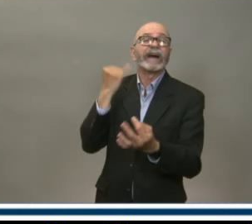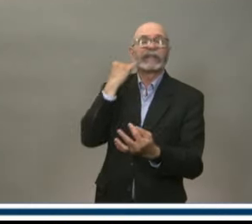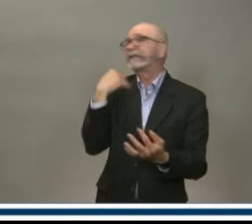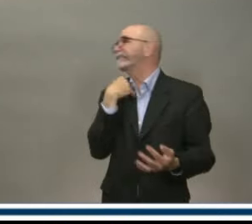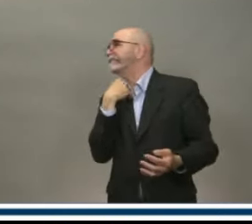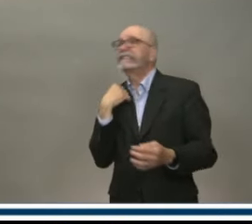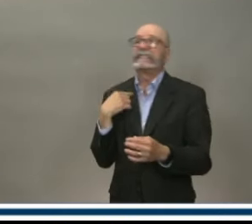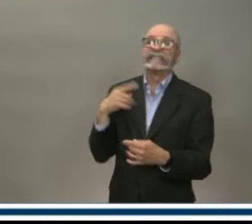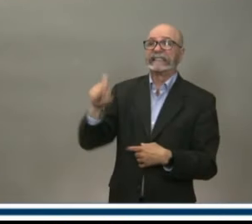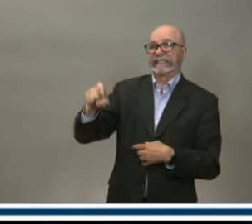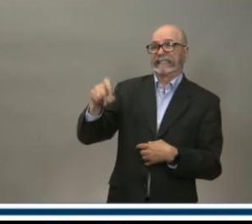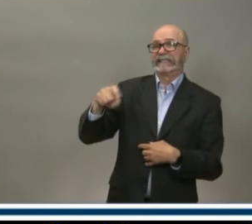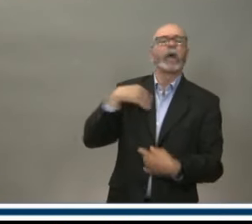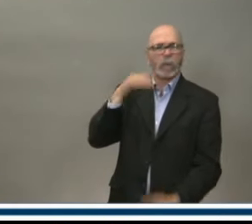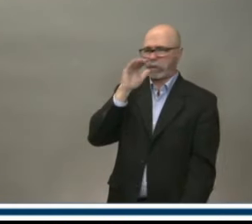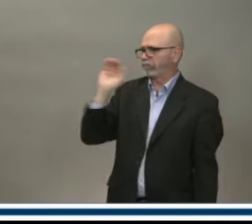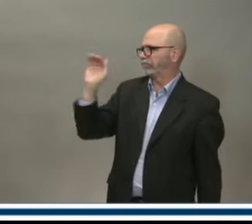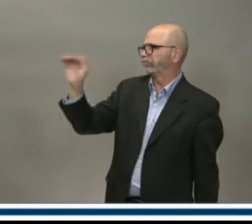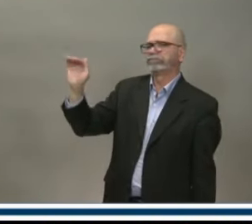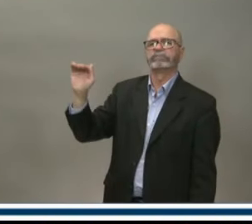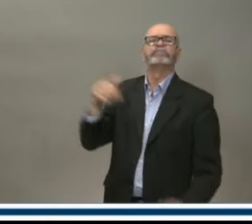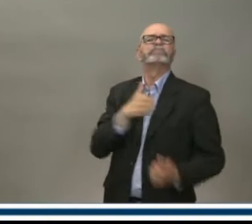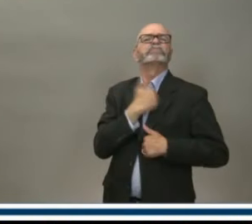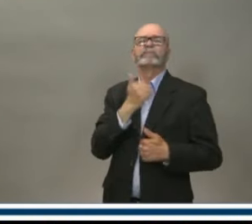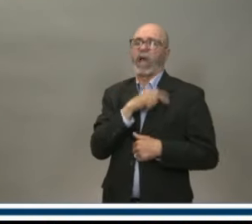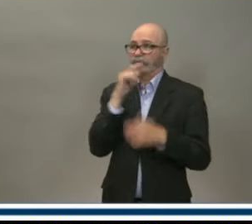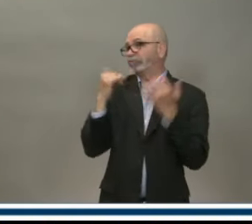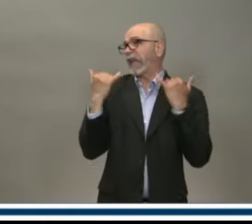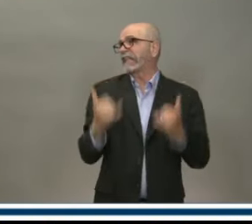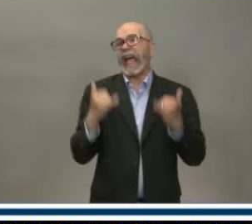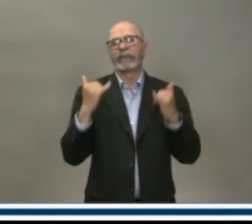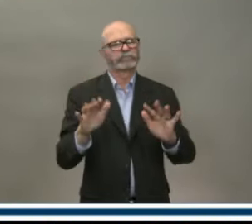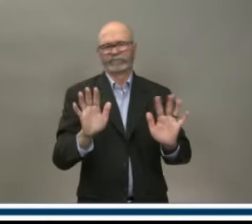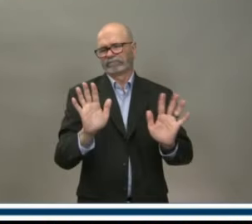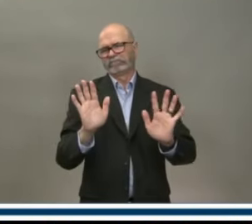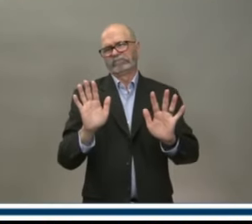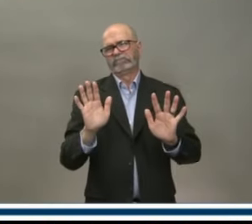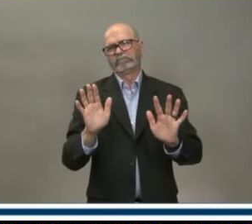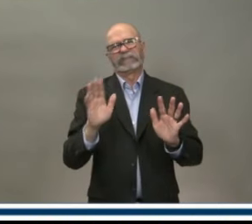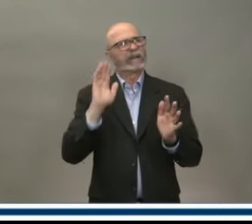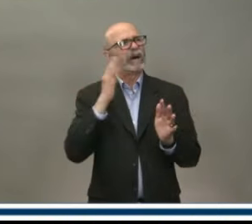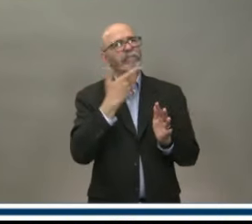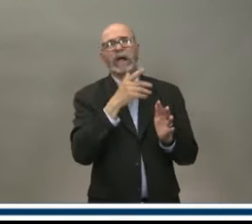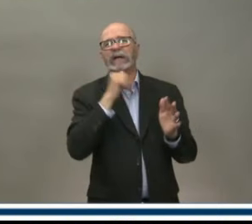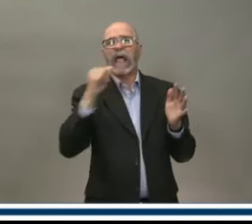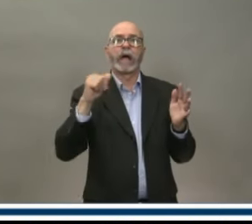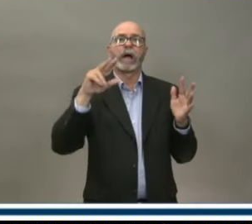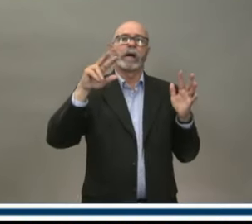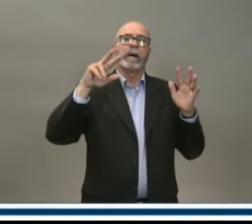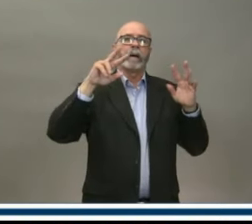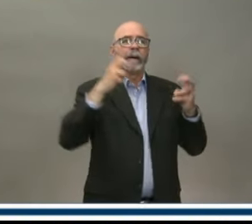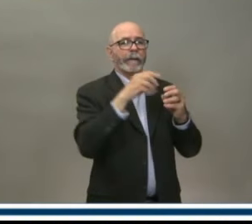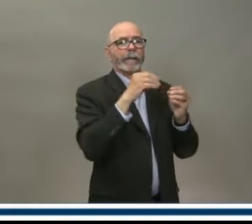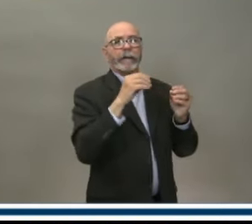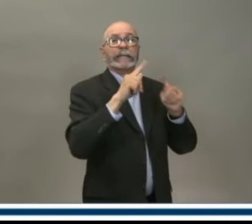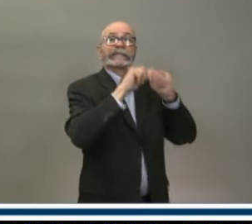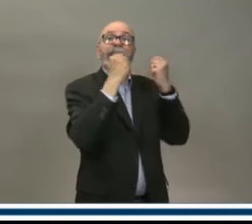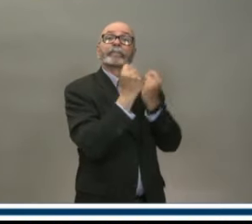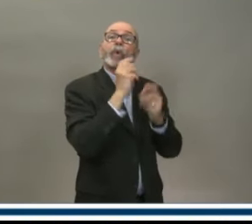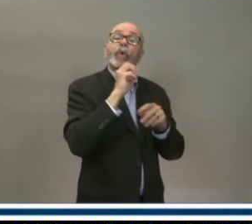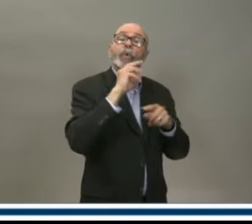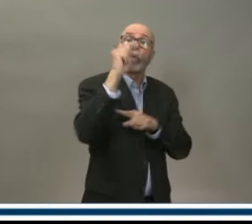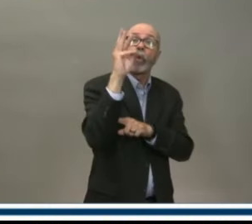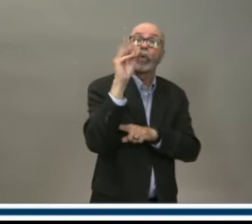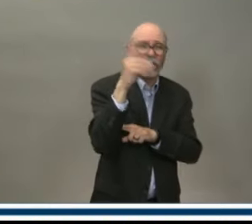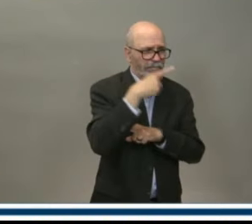too. But at this point in time, there's no indication from the teams that are on the ground with Northwood, the support they're getting